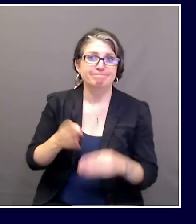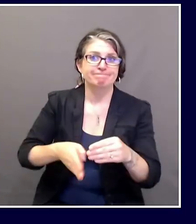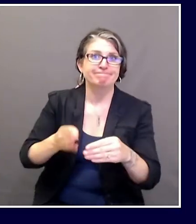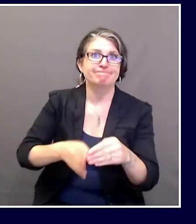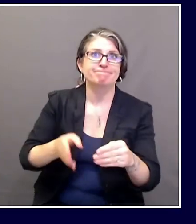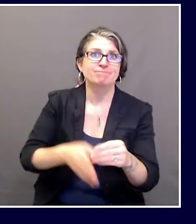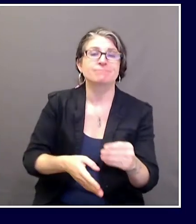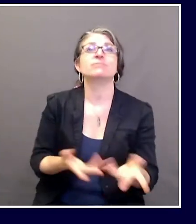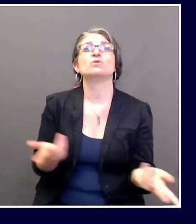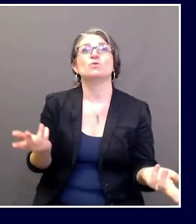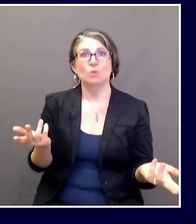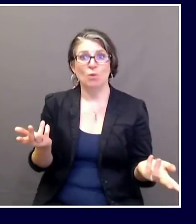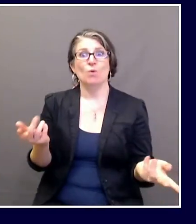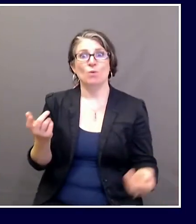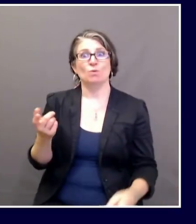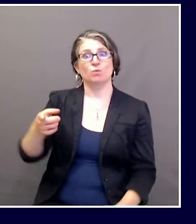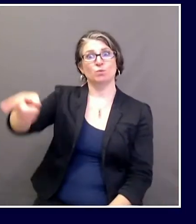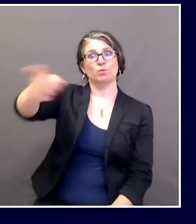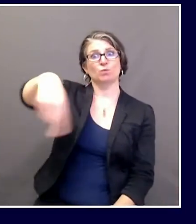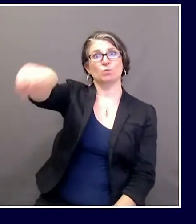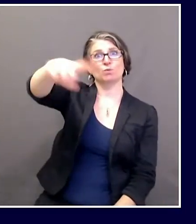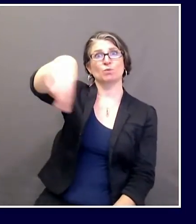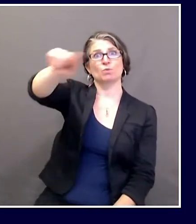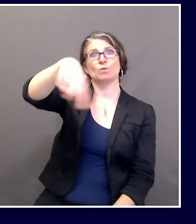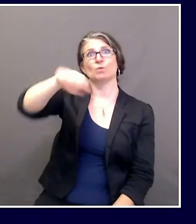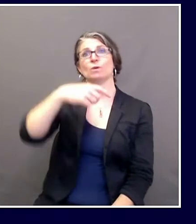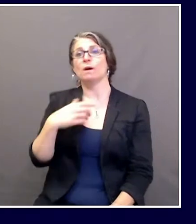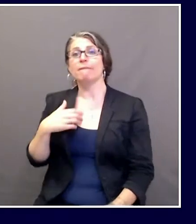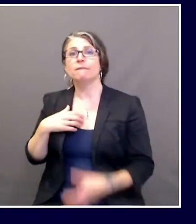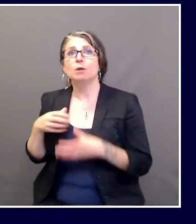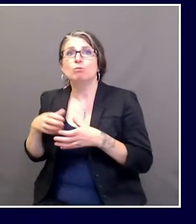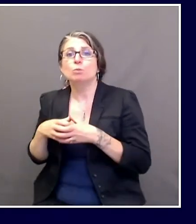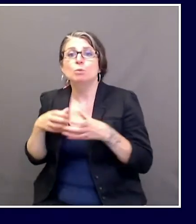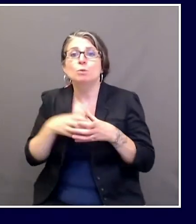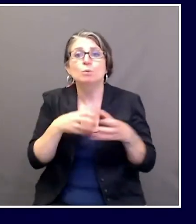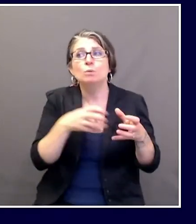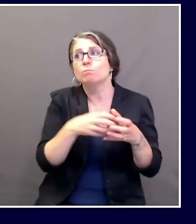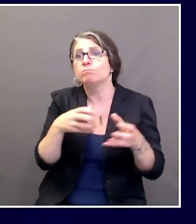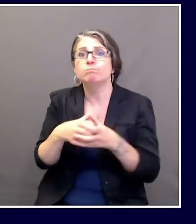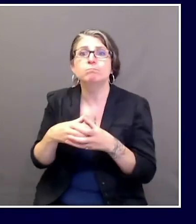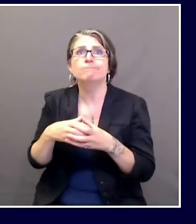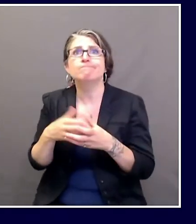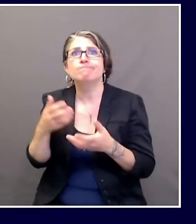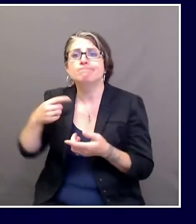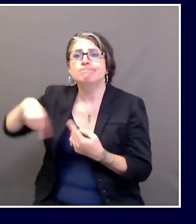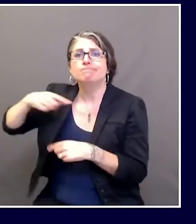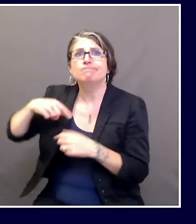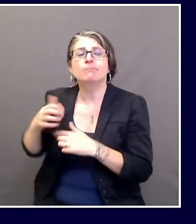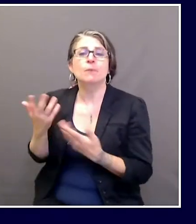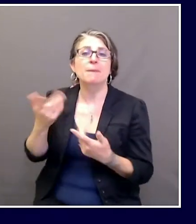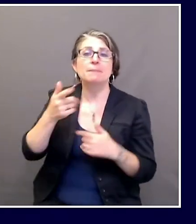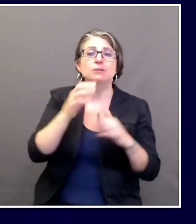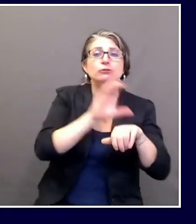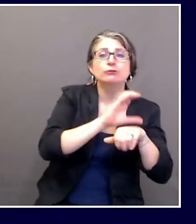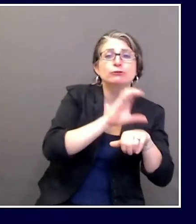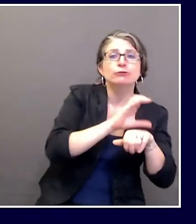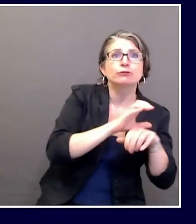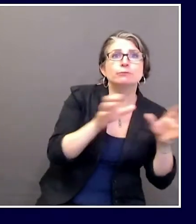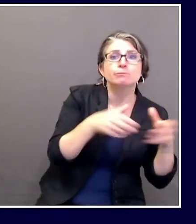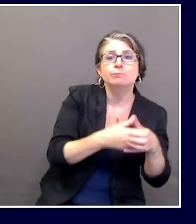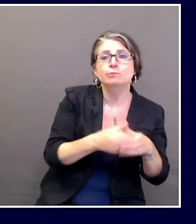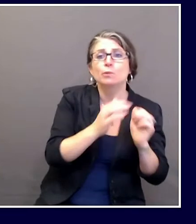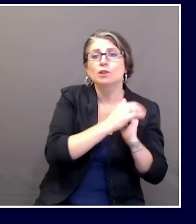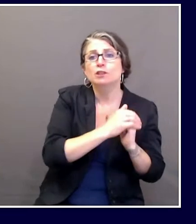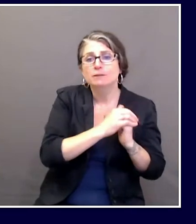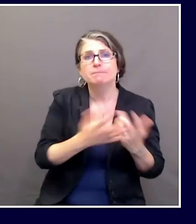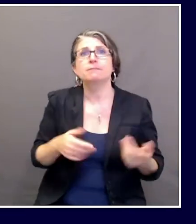of on-site clinics throughout the state of Maine since we opened up that form about 2 weeks ago, and we'll be continuing to push that. I'll